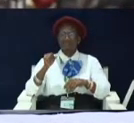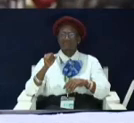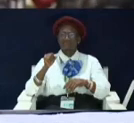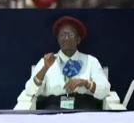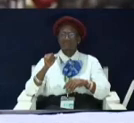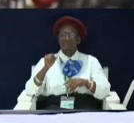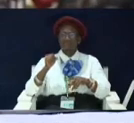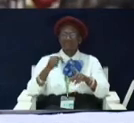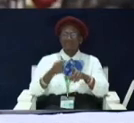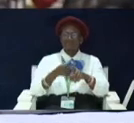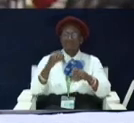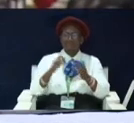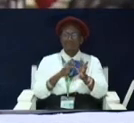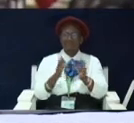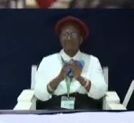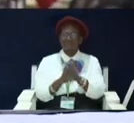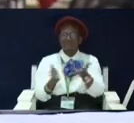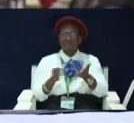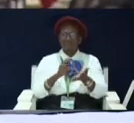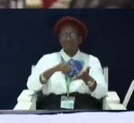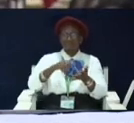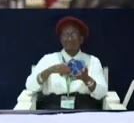And from the text we